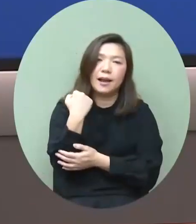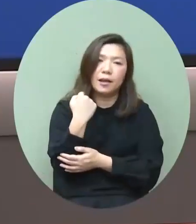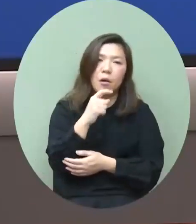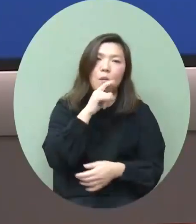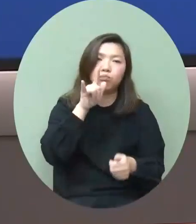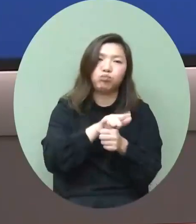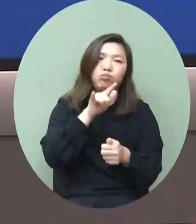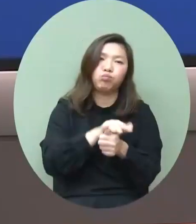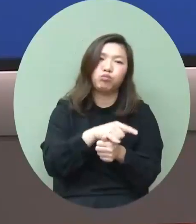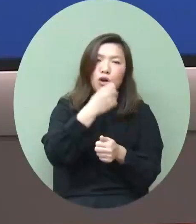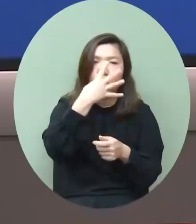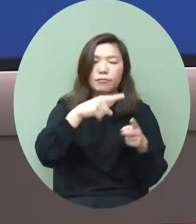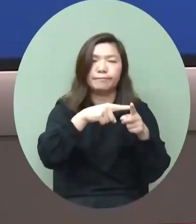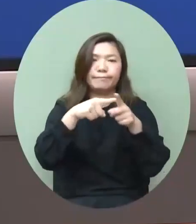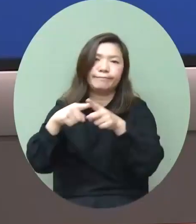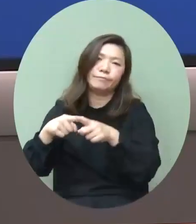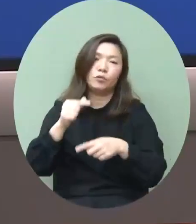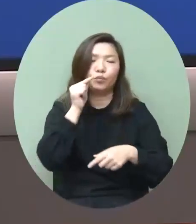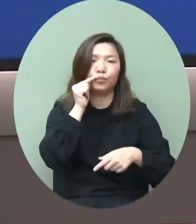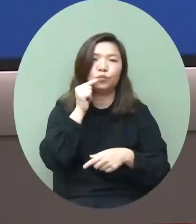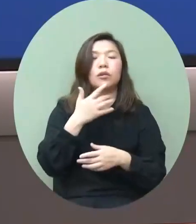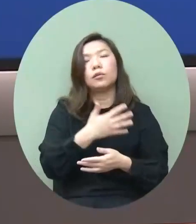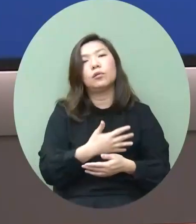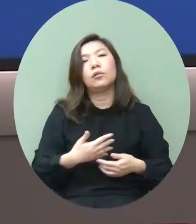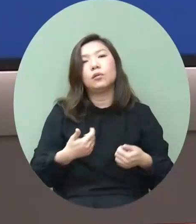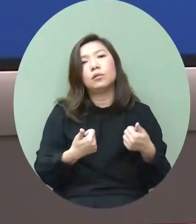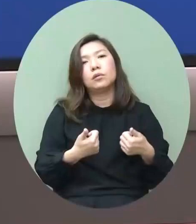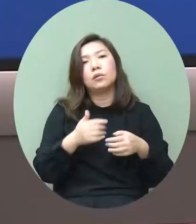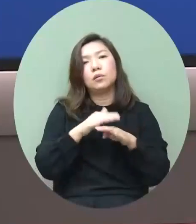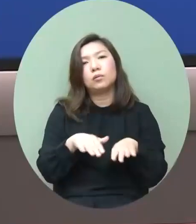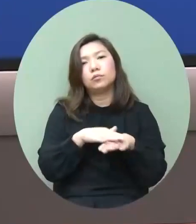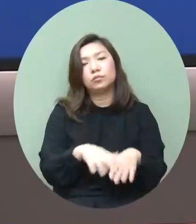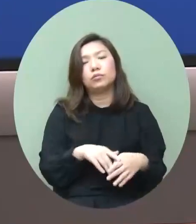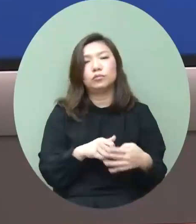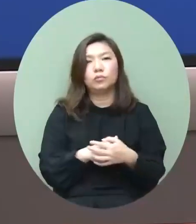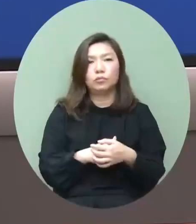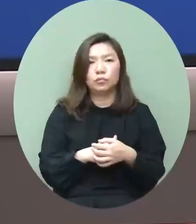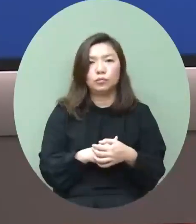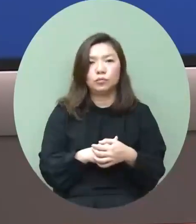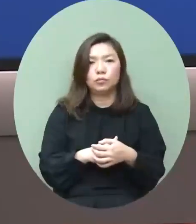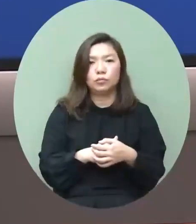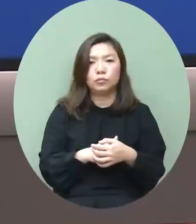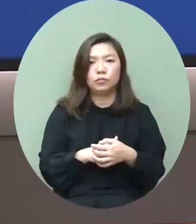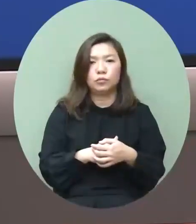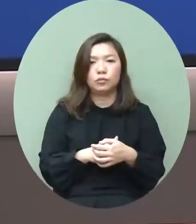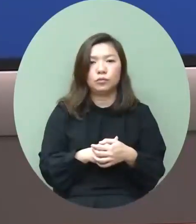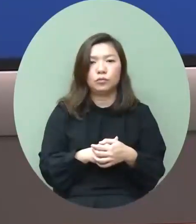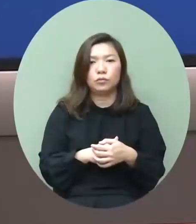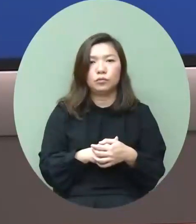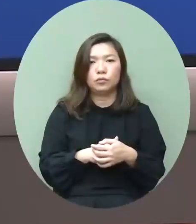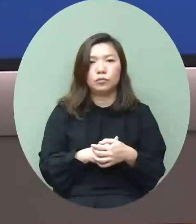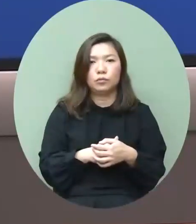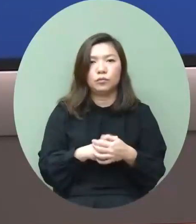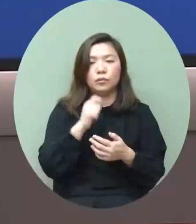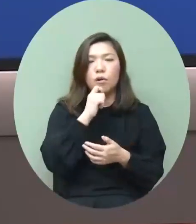of the Hong Kong people We have a long list of measures that we have